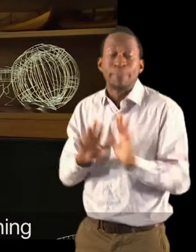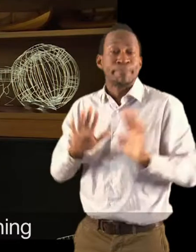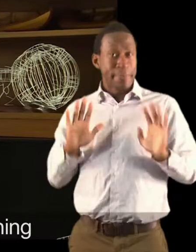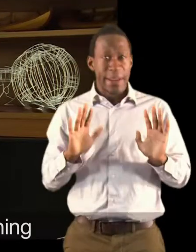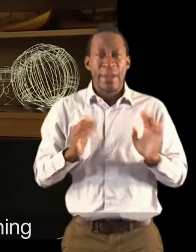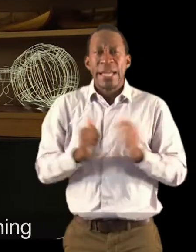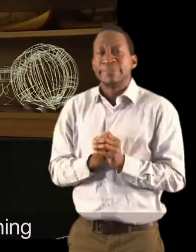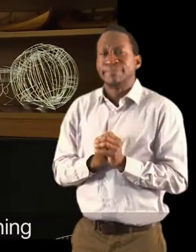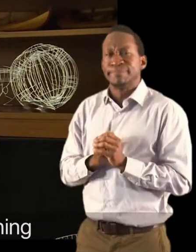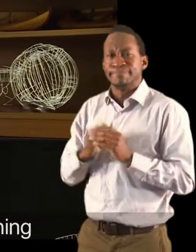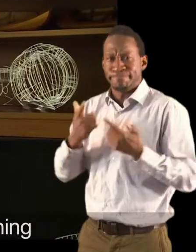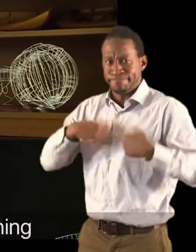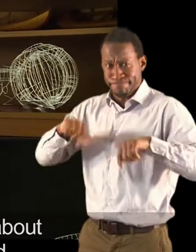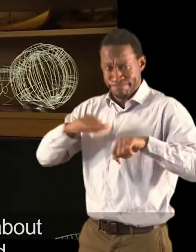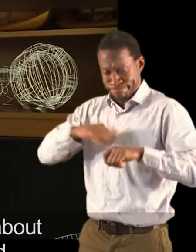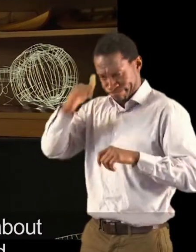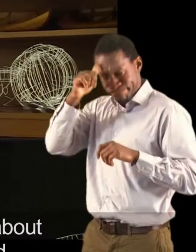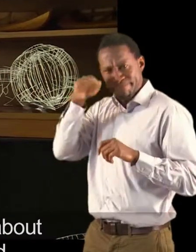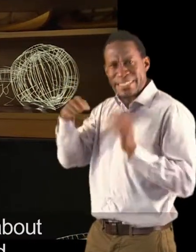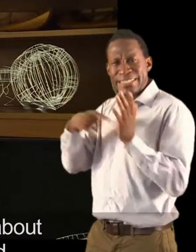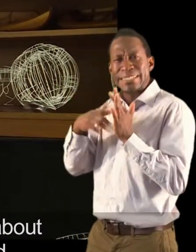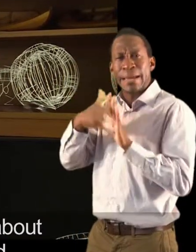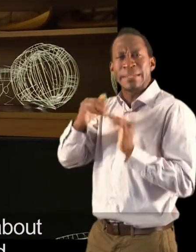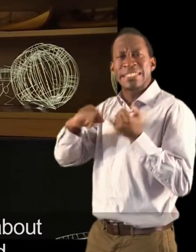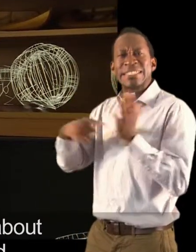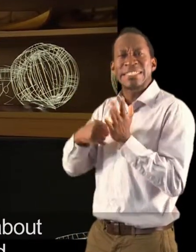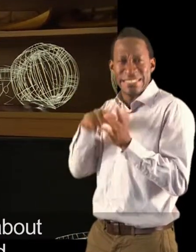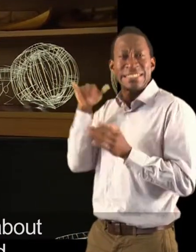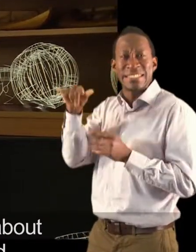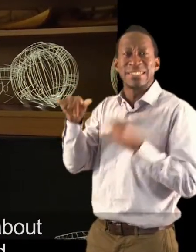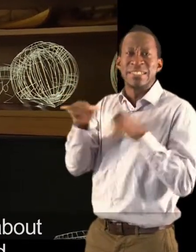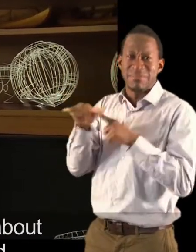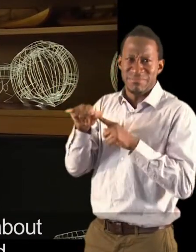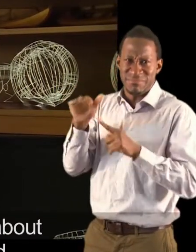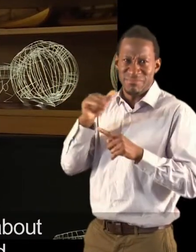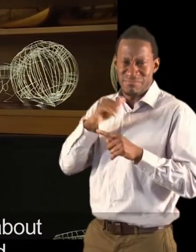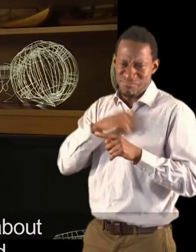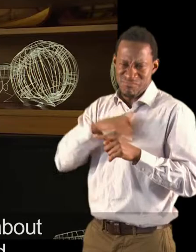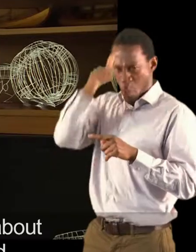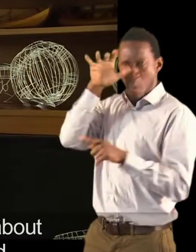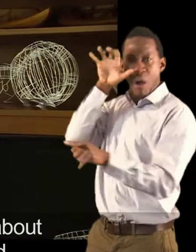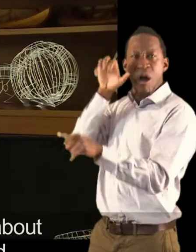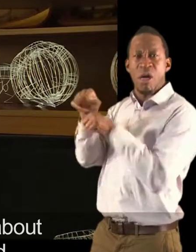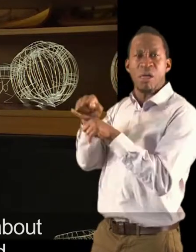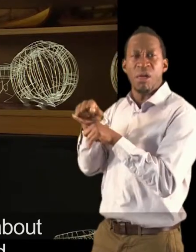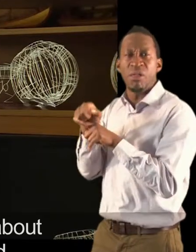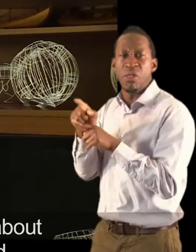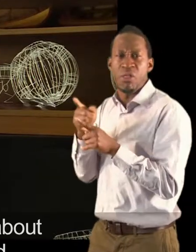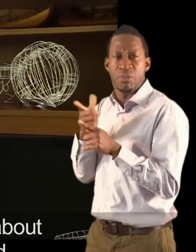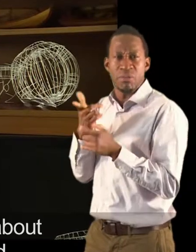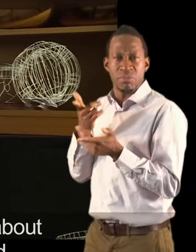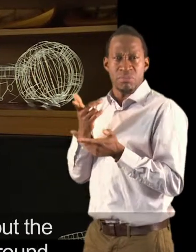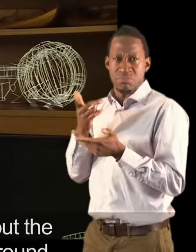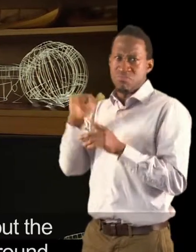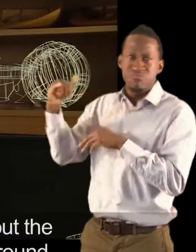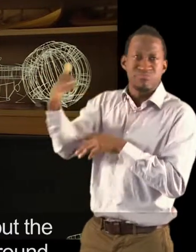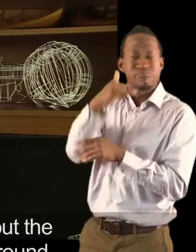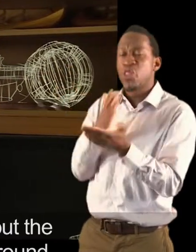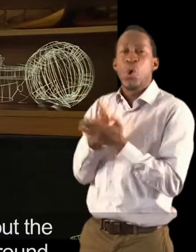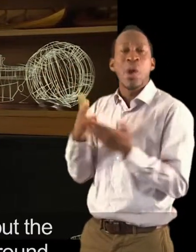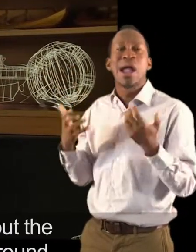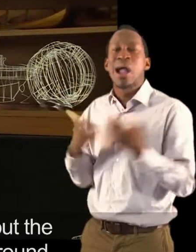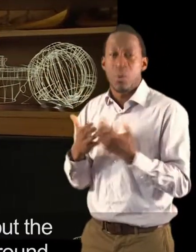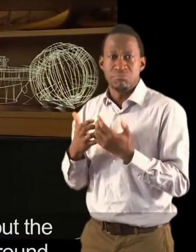like a Typhoon. But anyway, we knew about these Tempests, and we